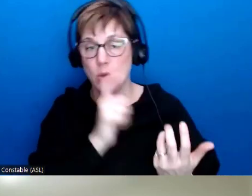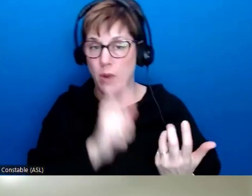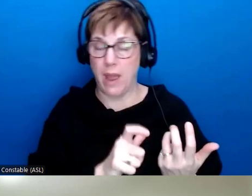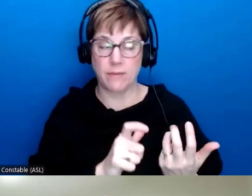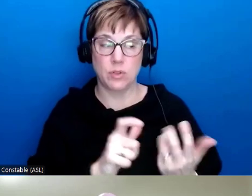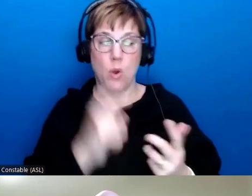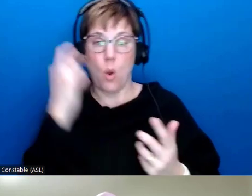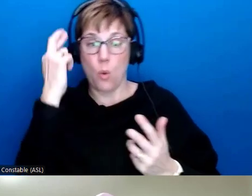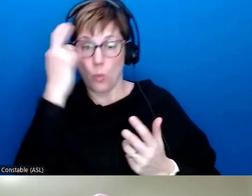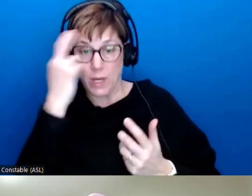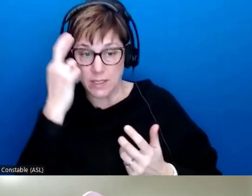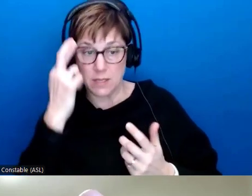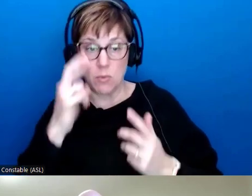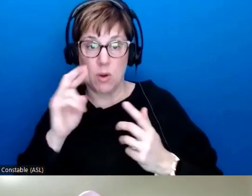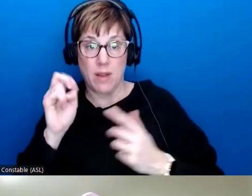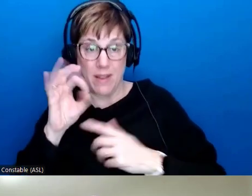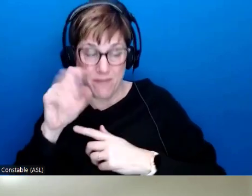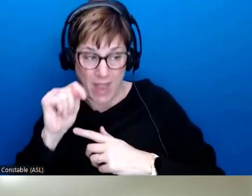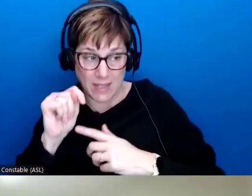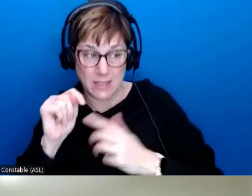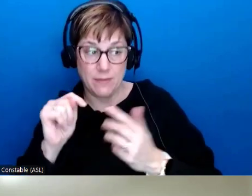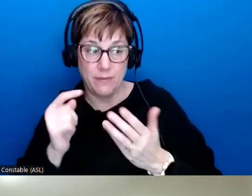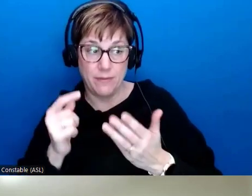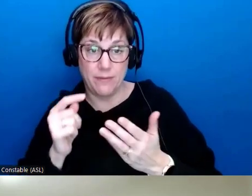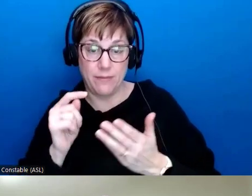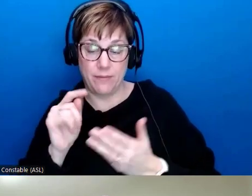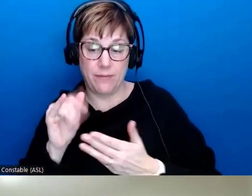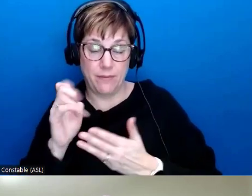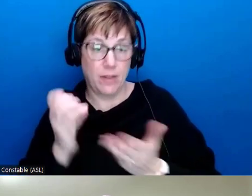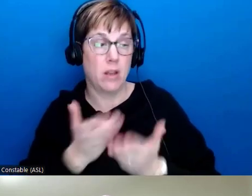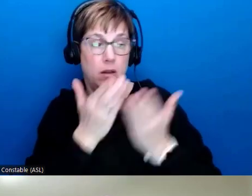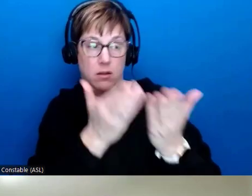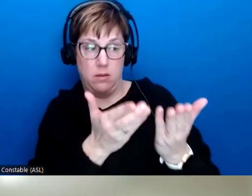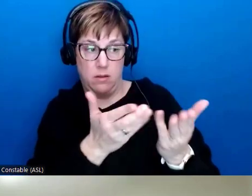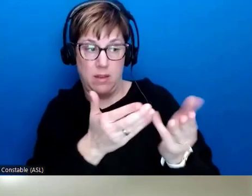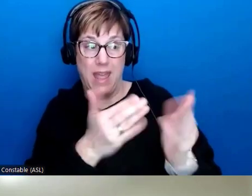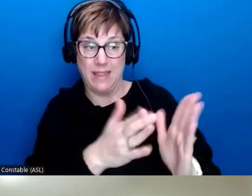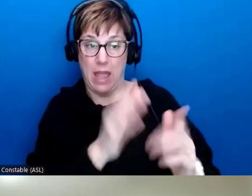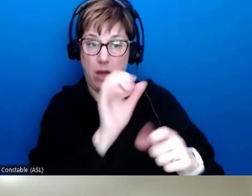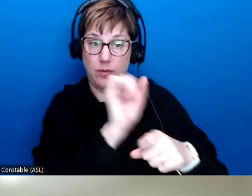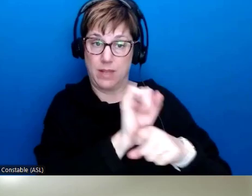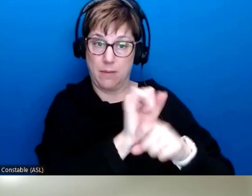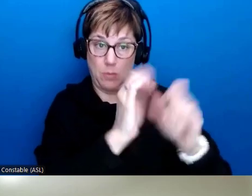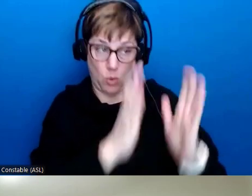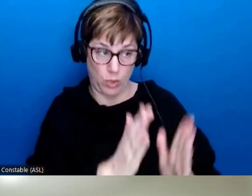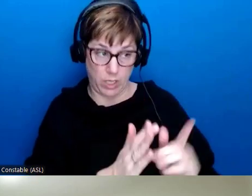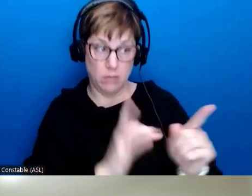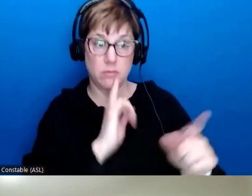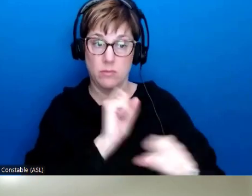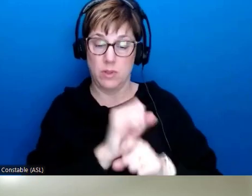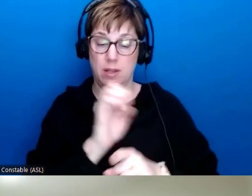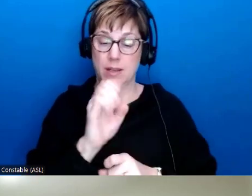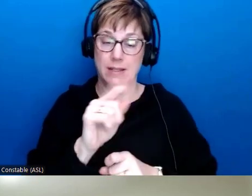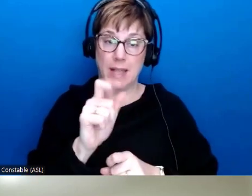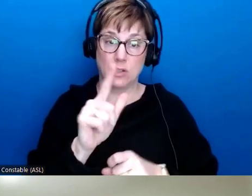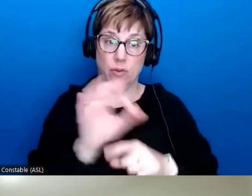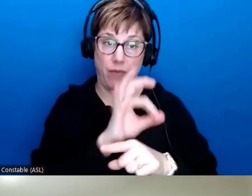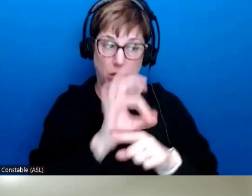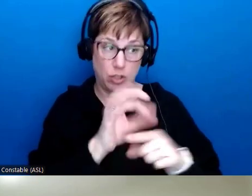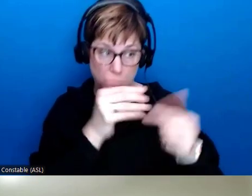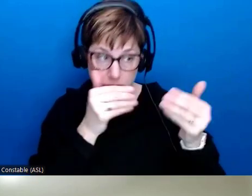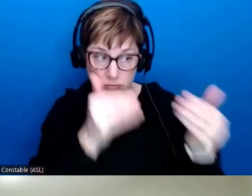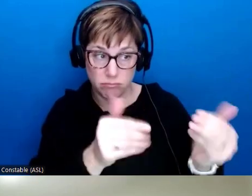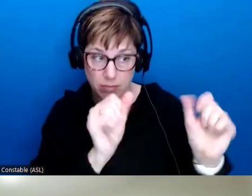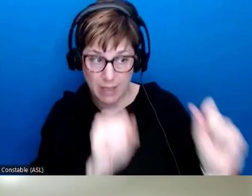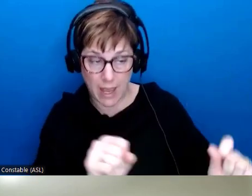employee requested, that allows the employee to perform the essential functions of the job. So essentially, the